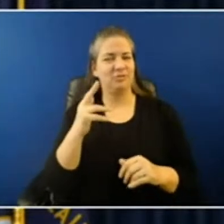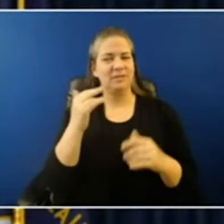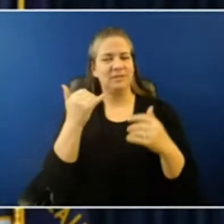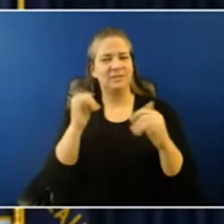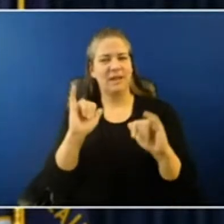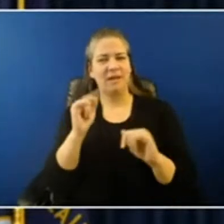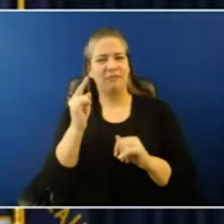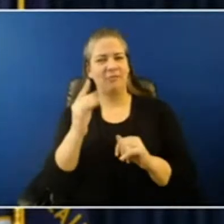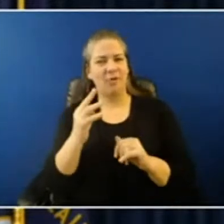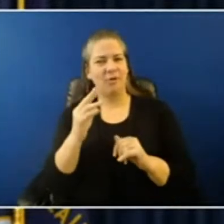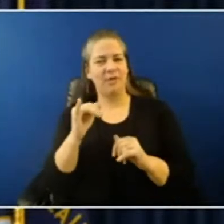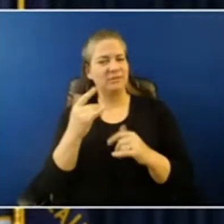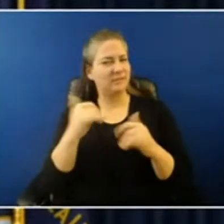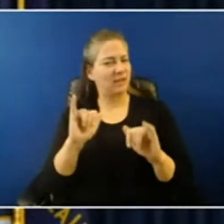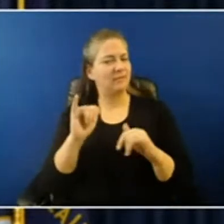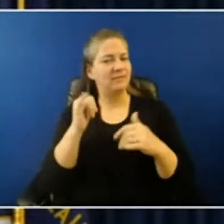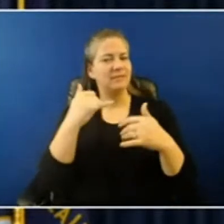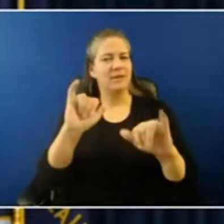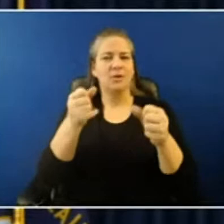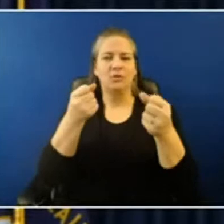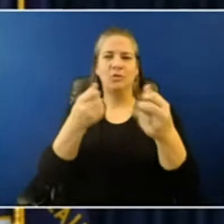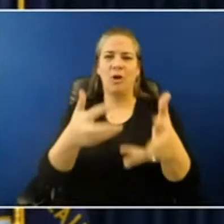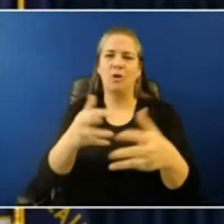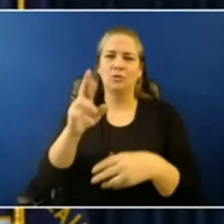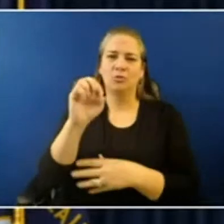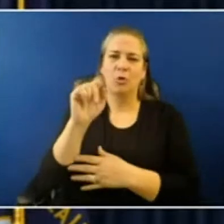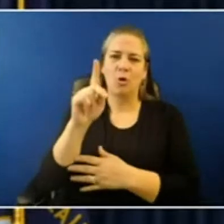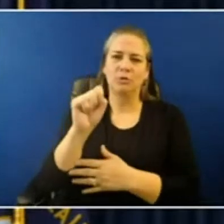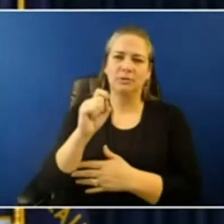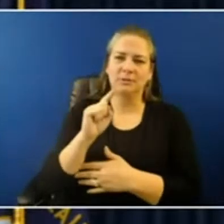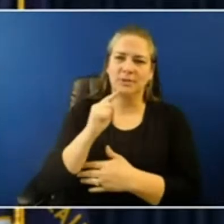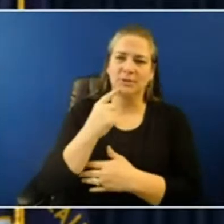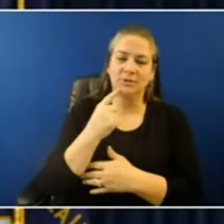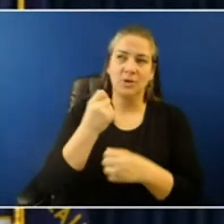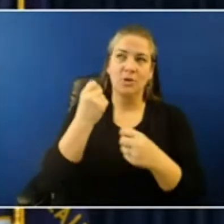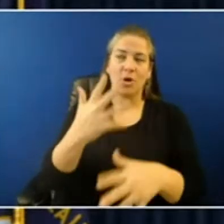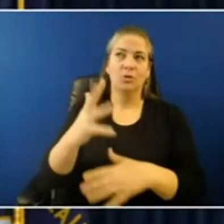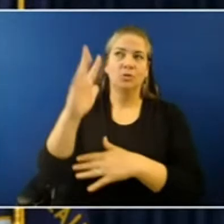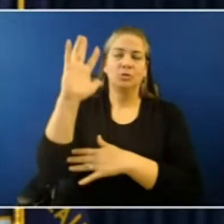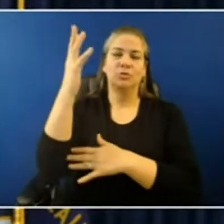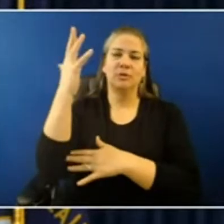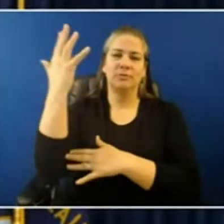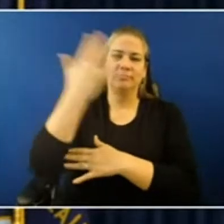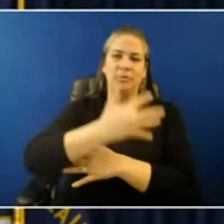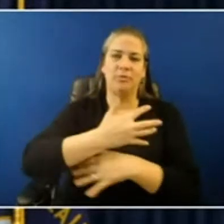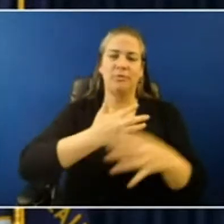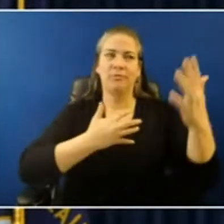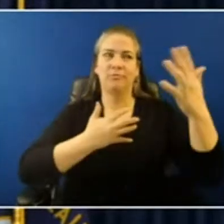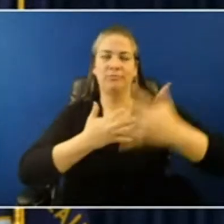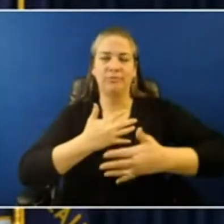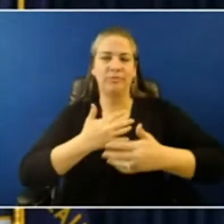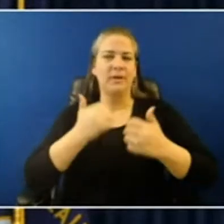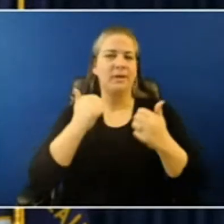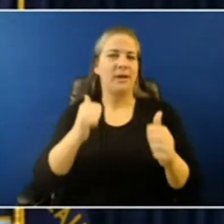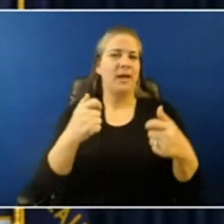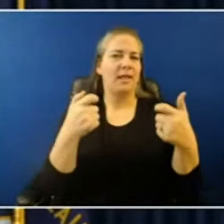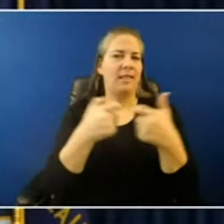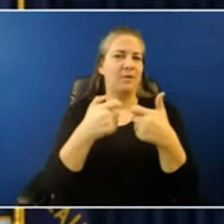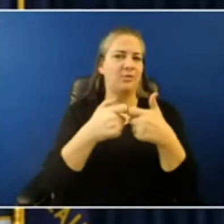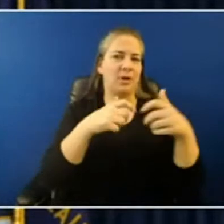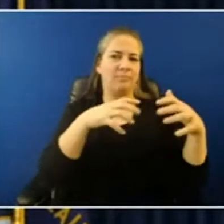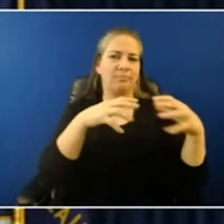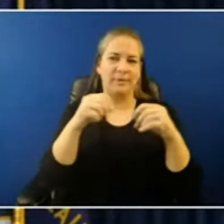on the roadways, can cause down limbs that then knock down power lines. You'll hear in a minute, I think we've already